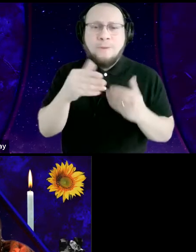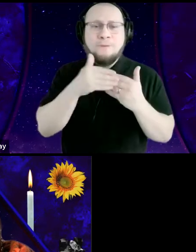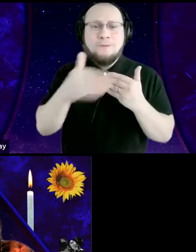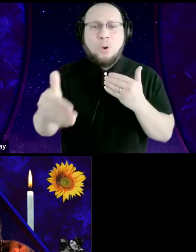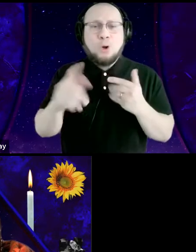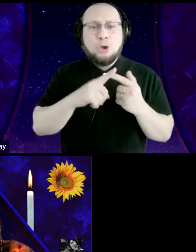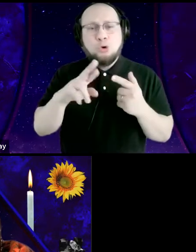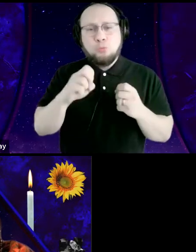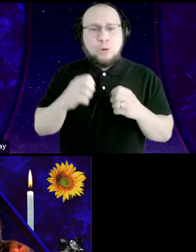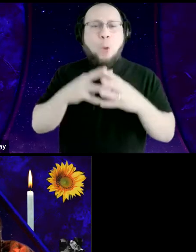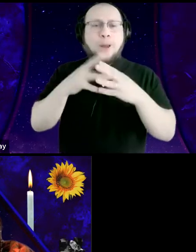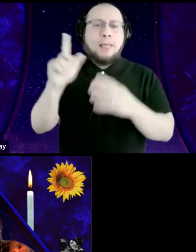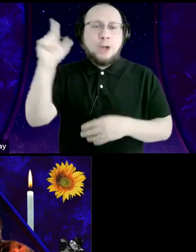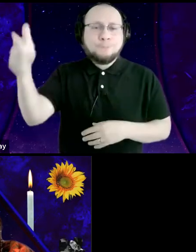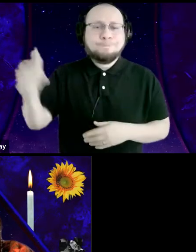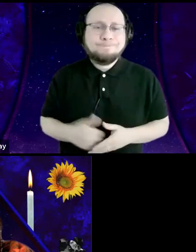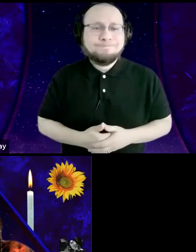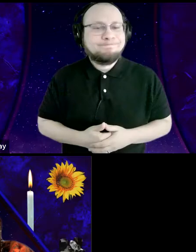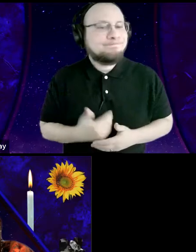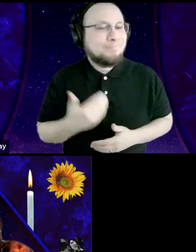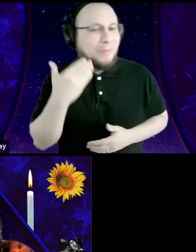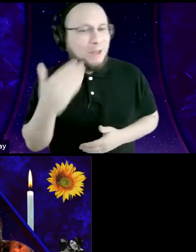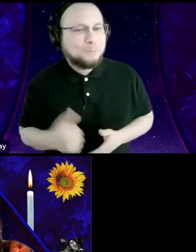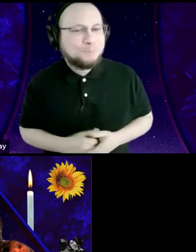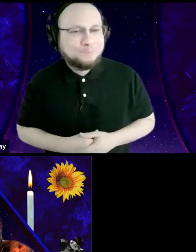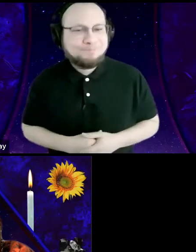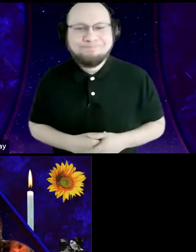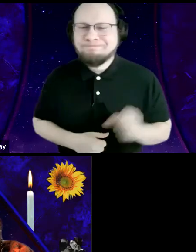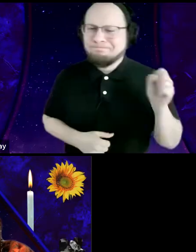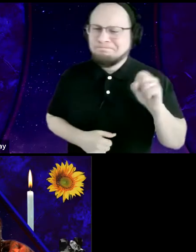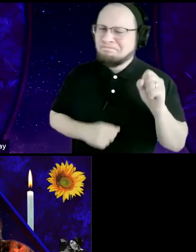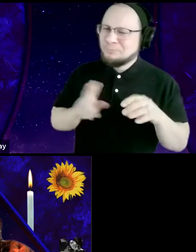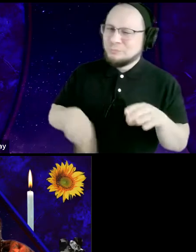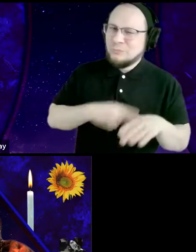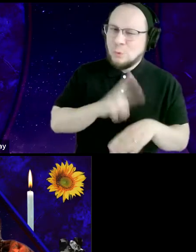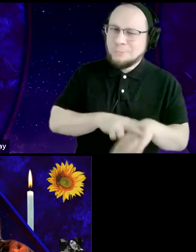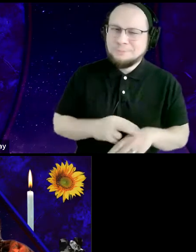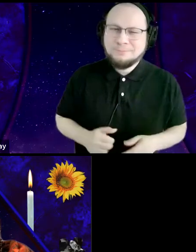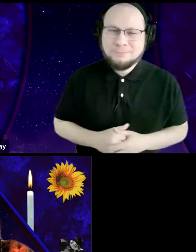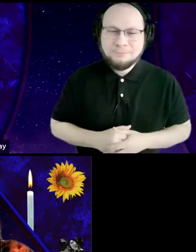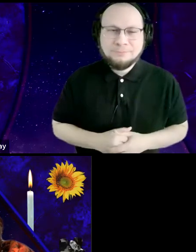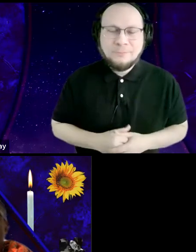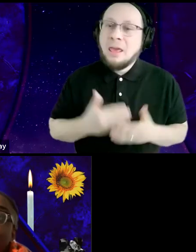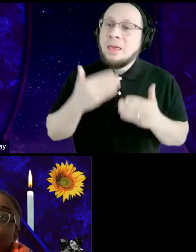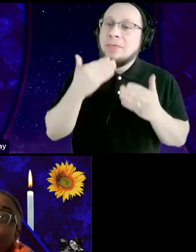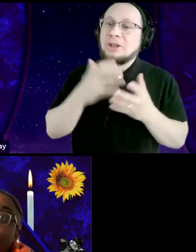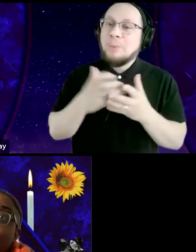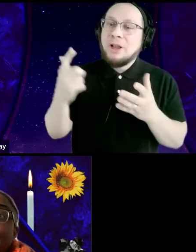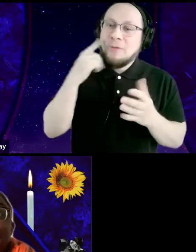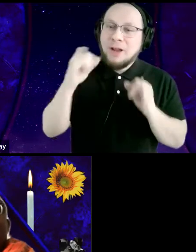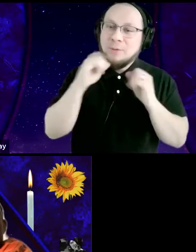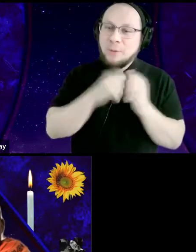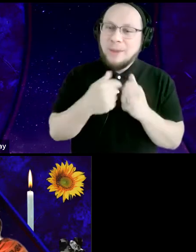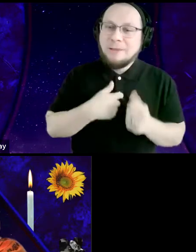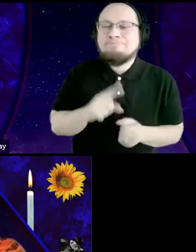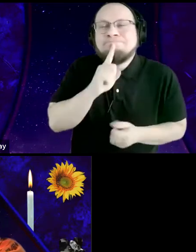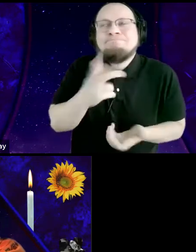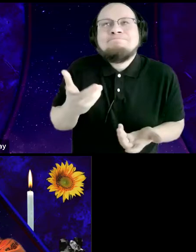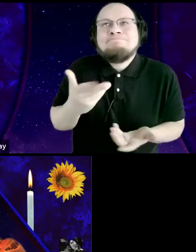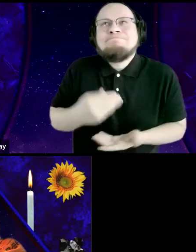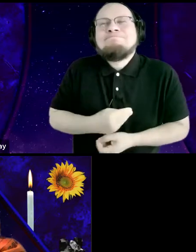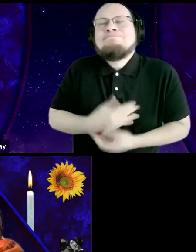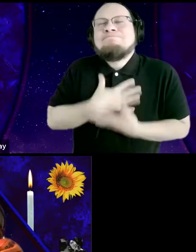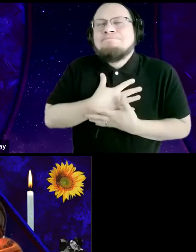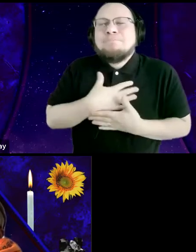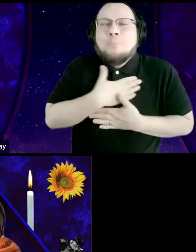reopening. Thank you. Yeah, of course. Thank you so much for doing this with me. It was such a